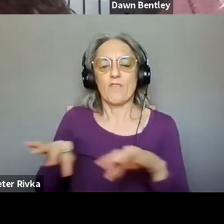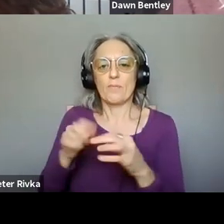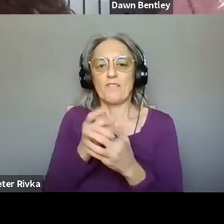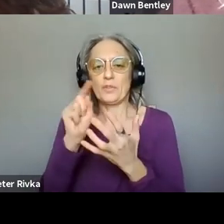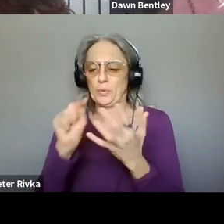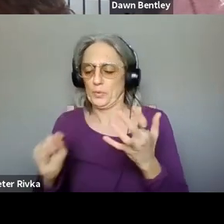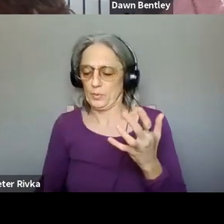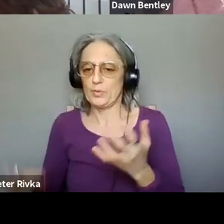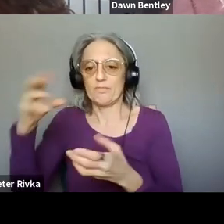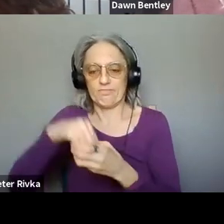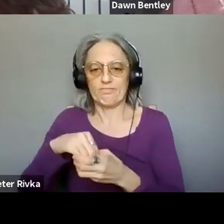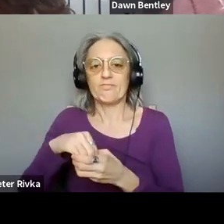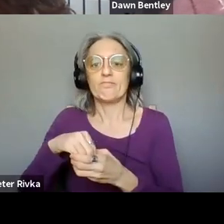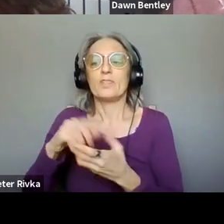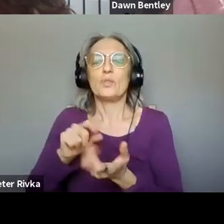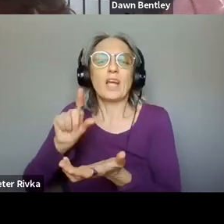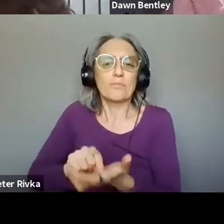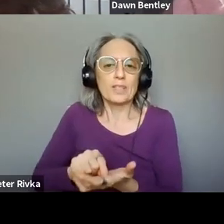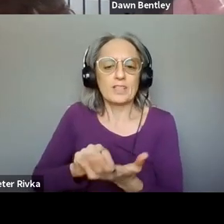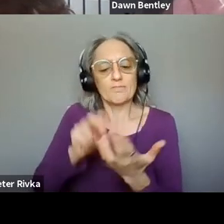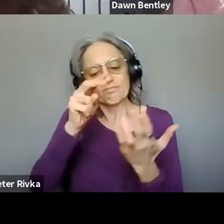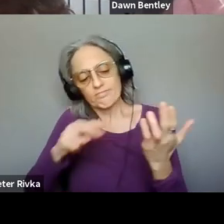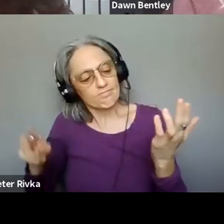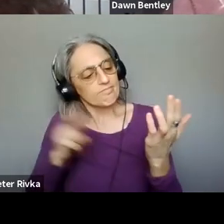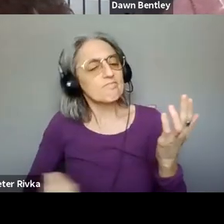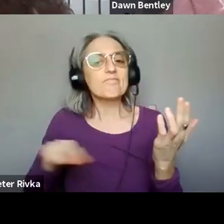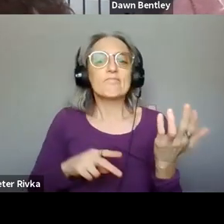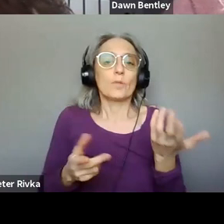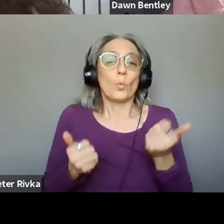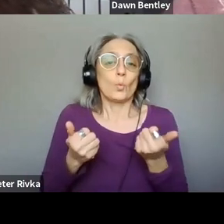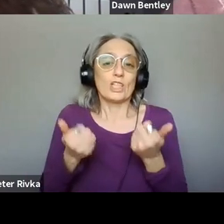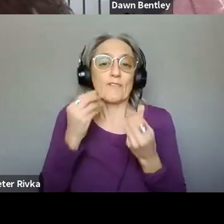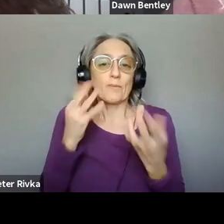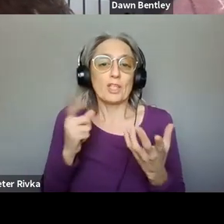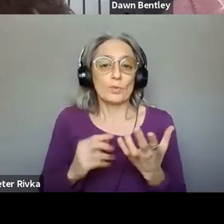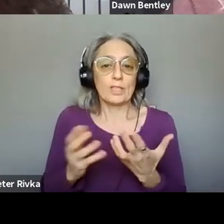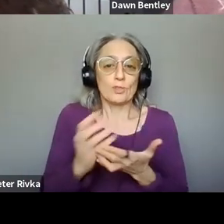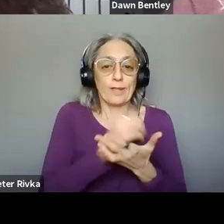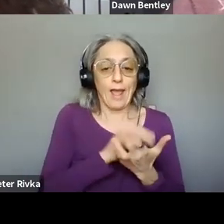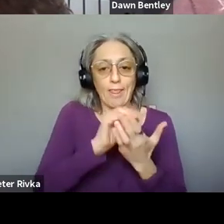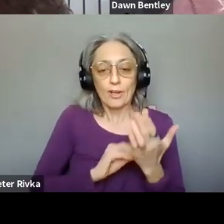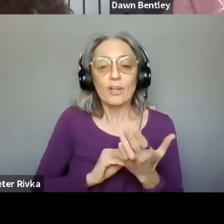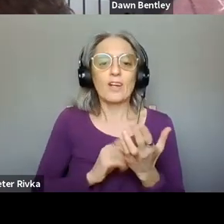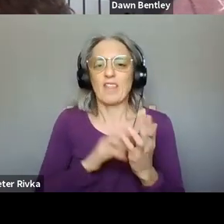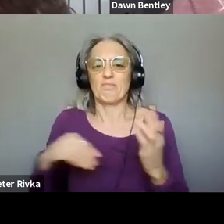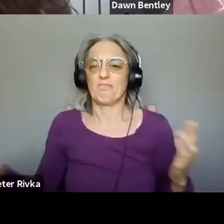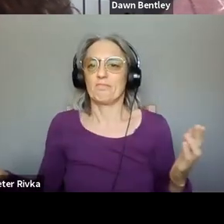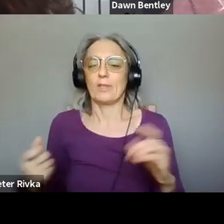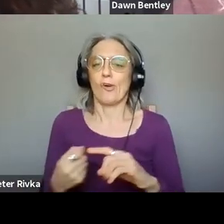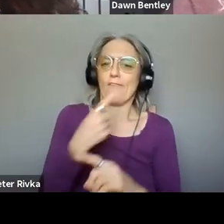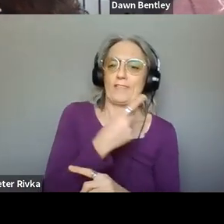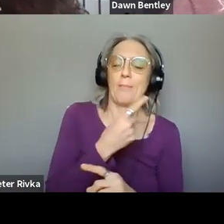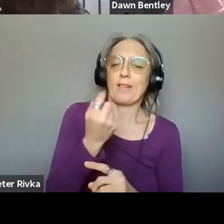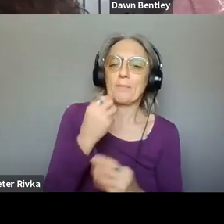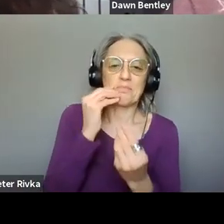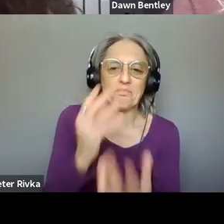file a guardianship, and you can print those off and take a look at them and see what information we need and go from there. That's kind of off topic, but before